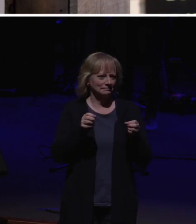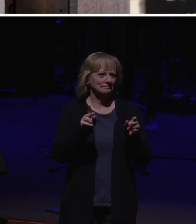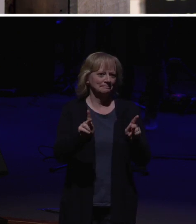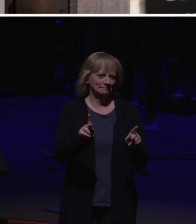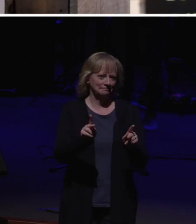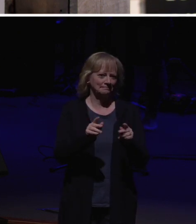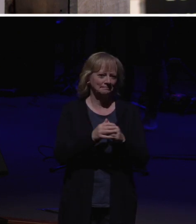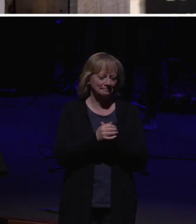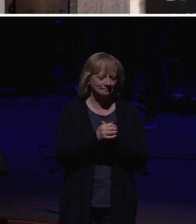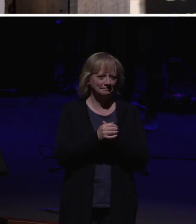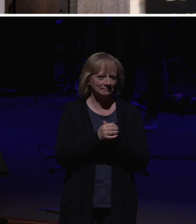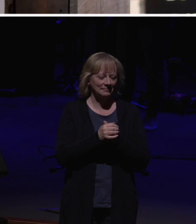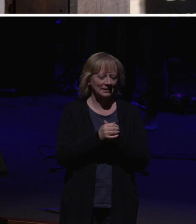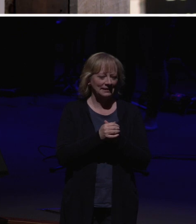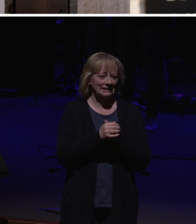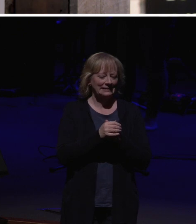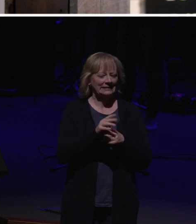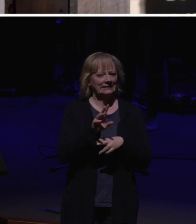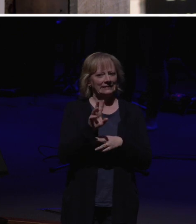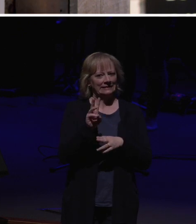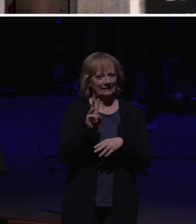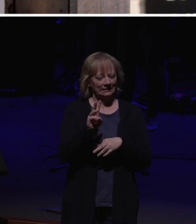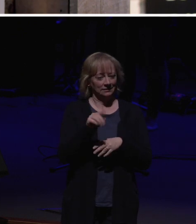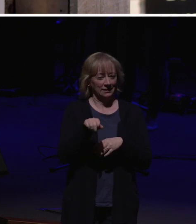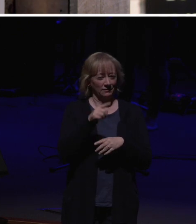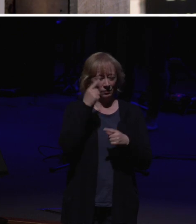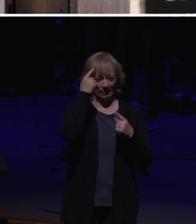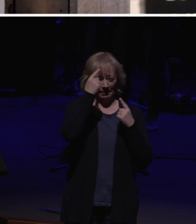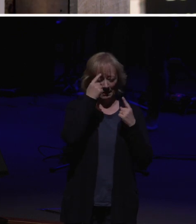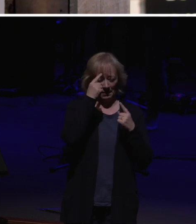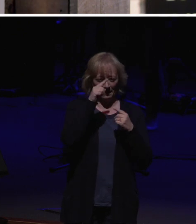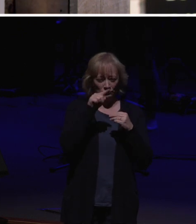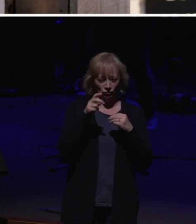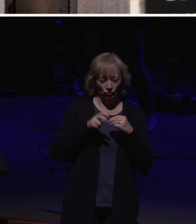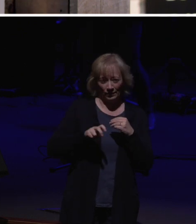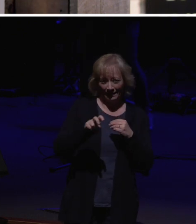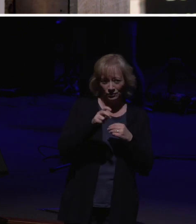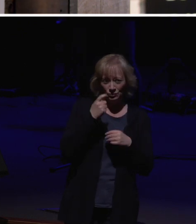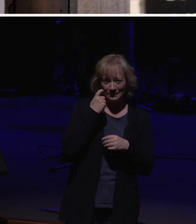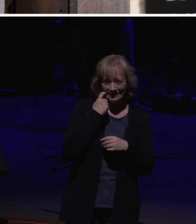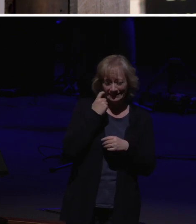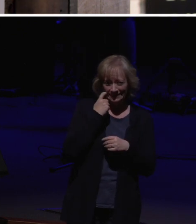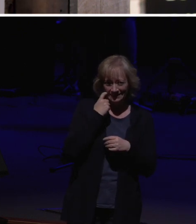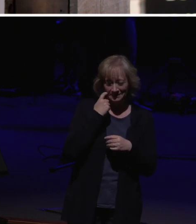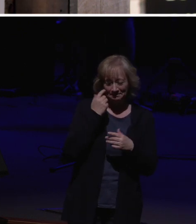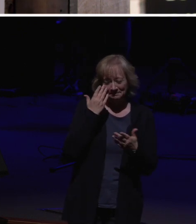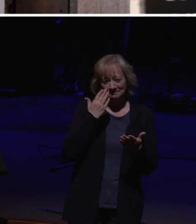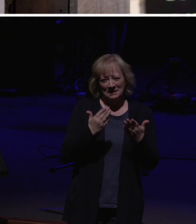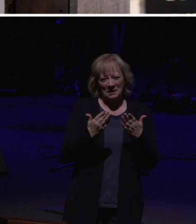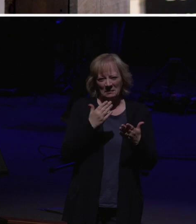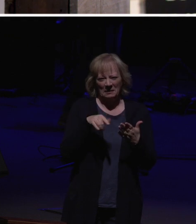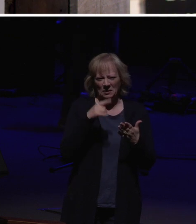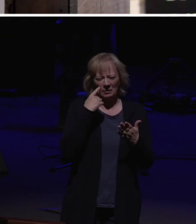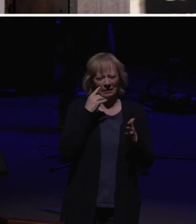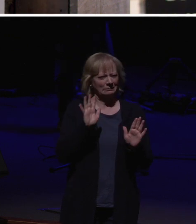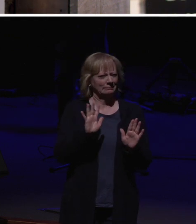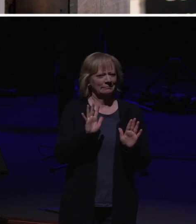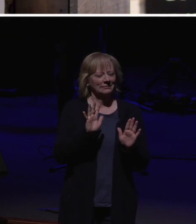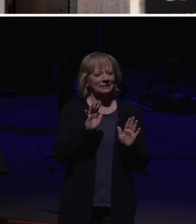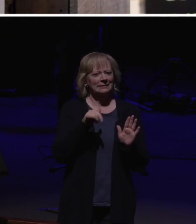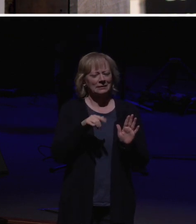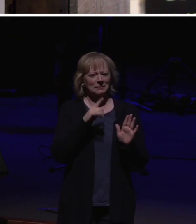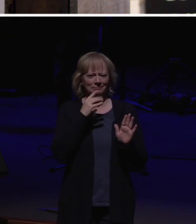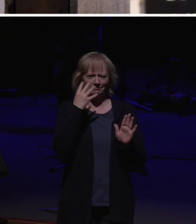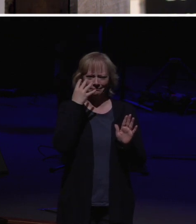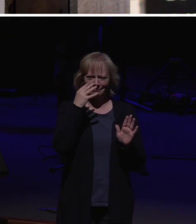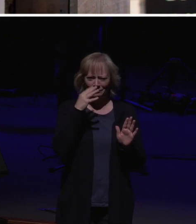you. Six, have you thought about travel recently? Maybe not. It's been a nutty time for